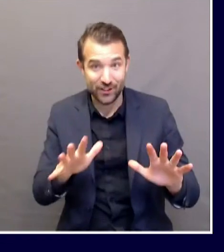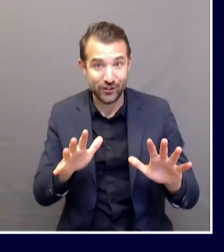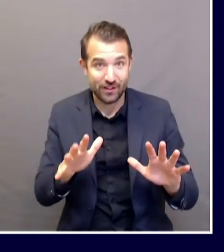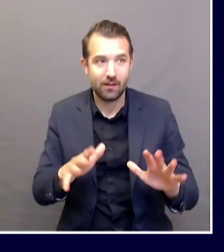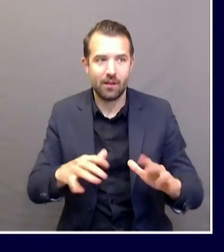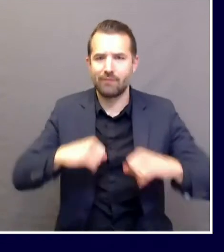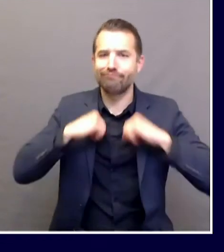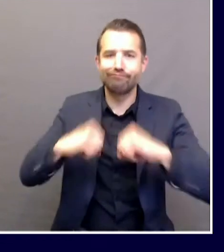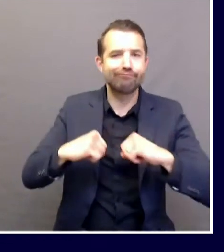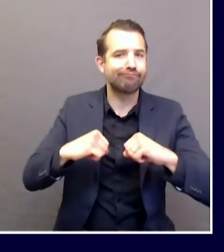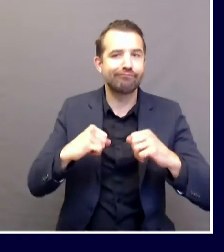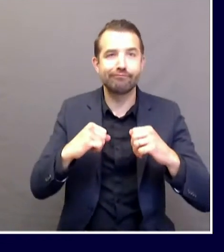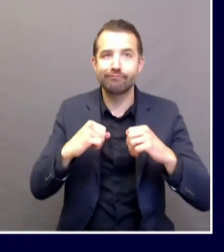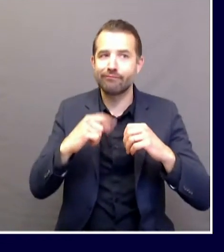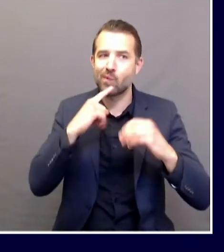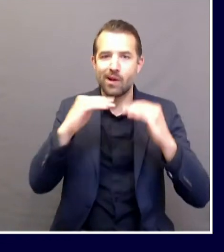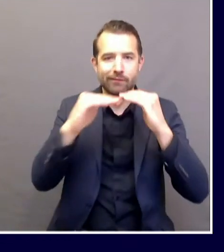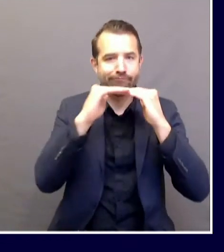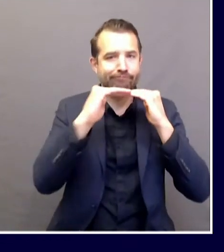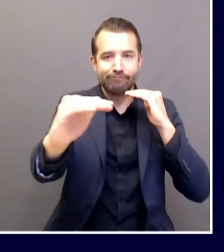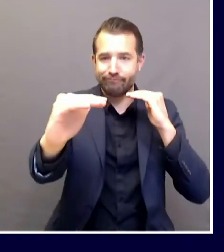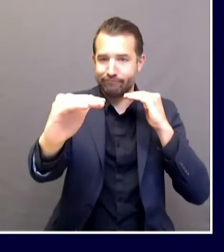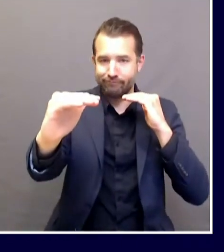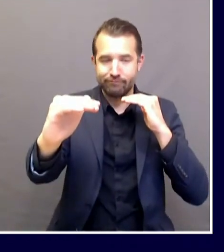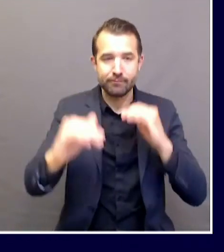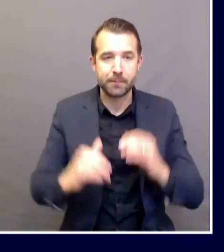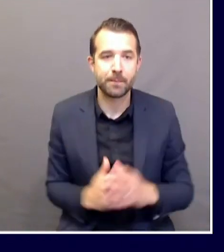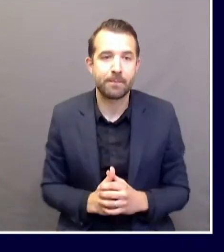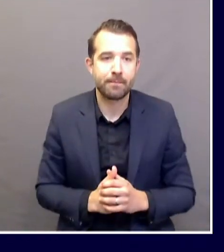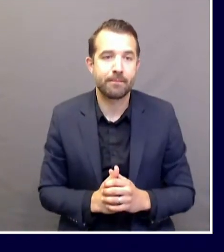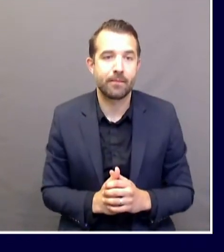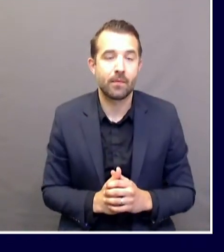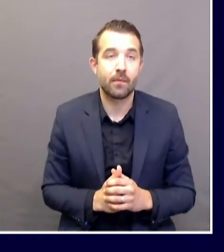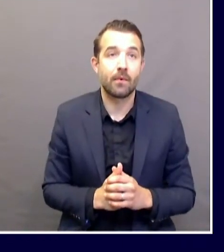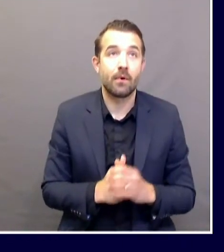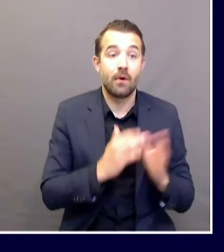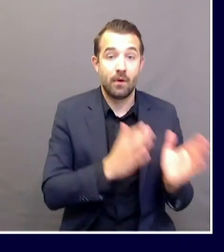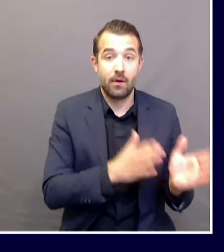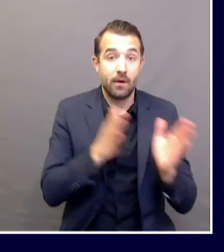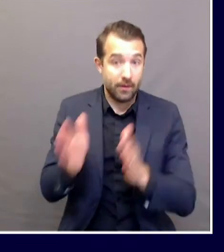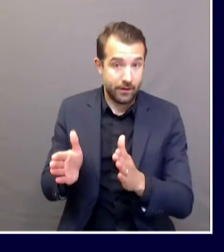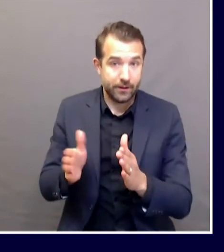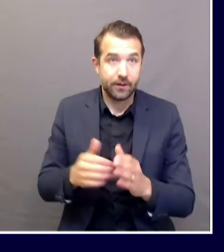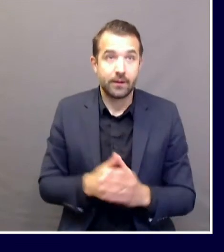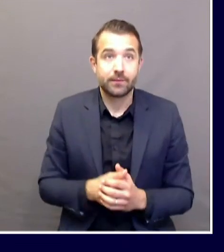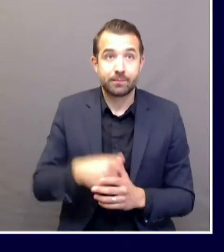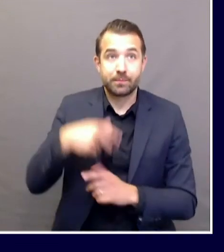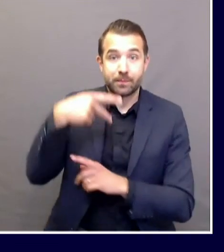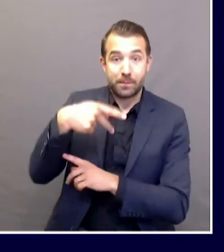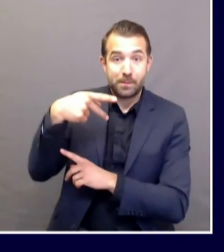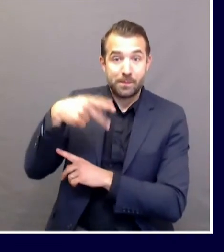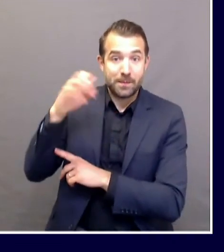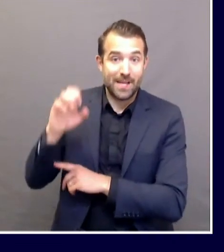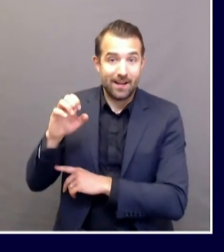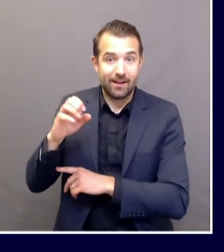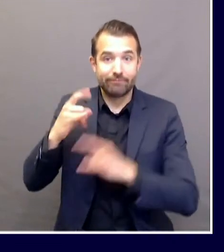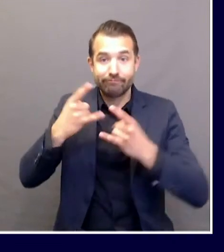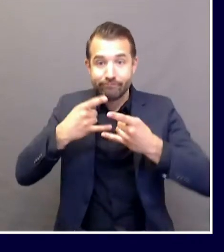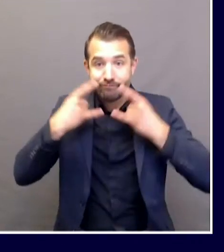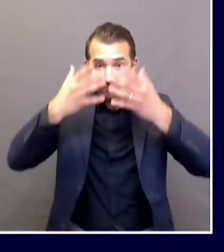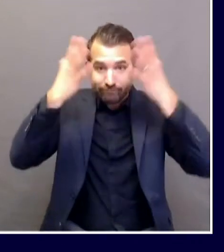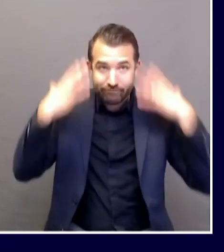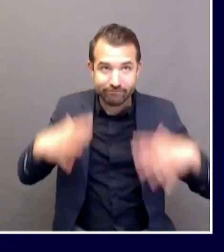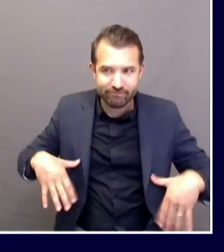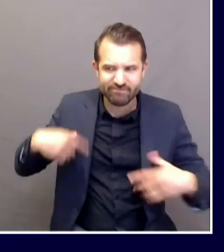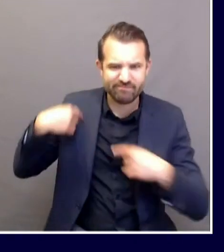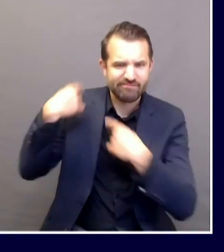PPE distribution. I was just looking at my notes in preparation, and about a year and a couple of weeks ago, a year and a